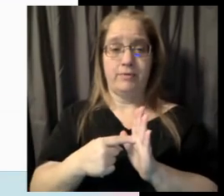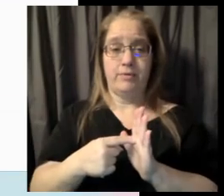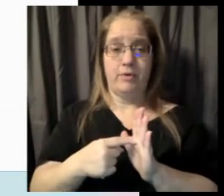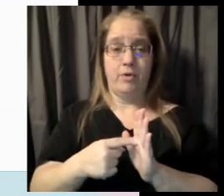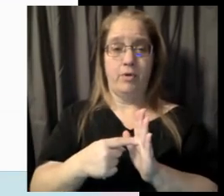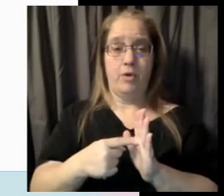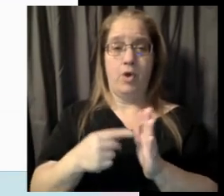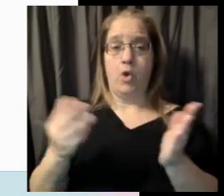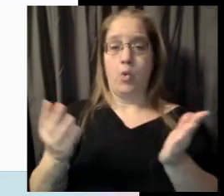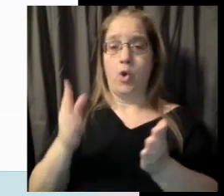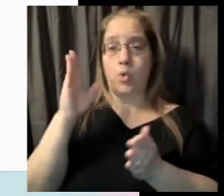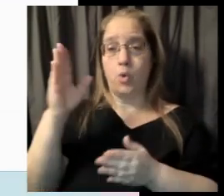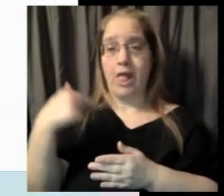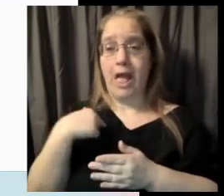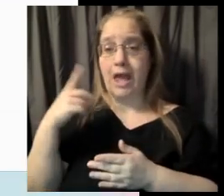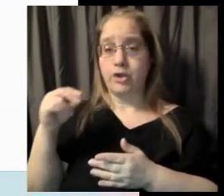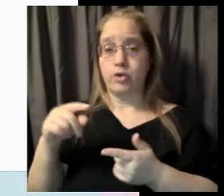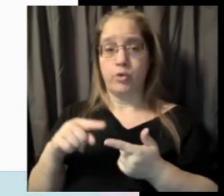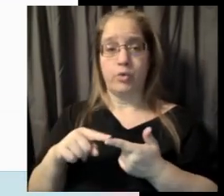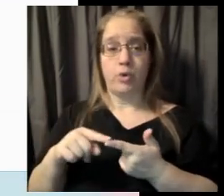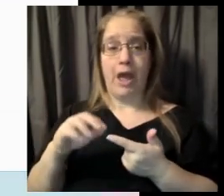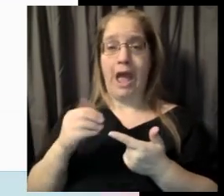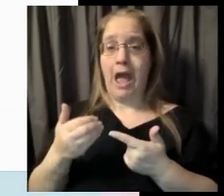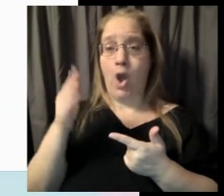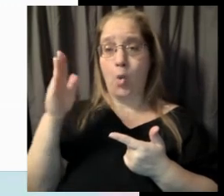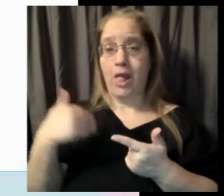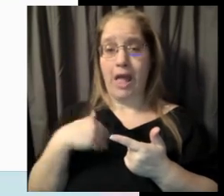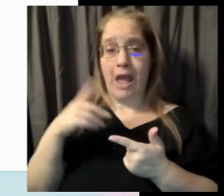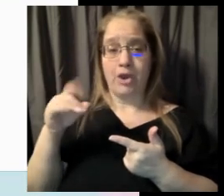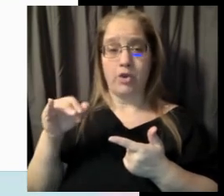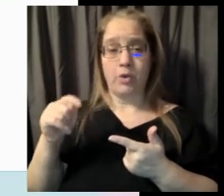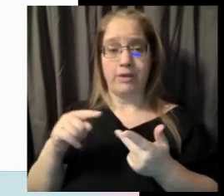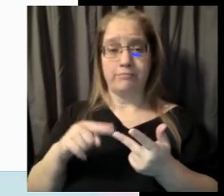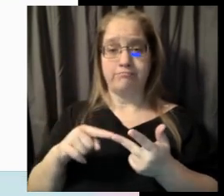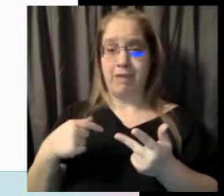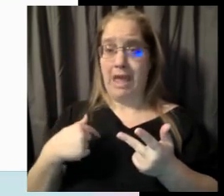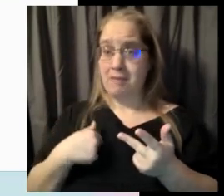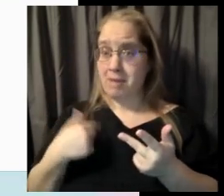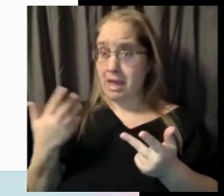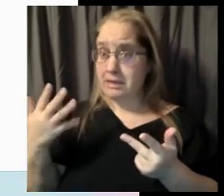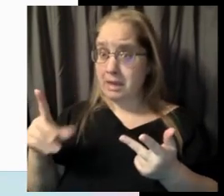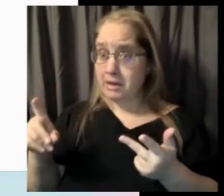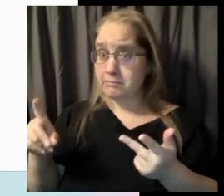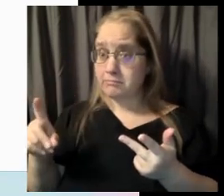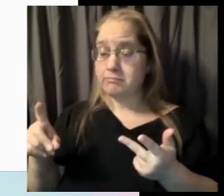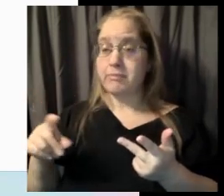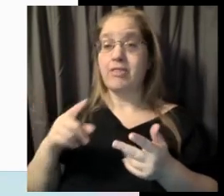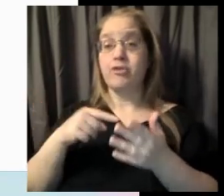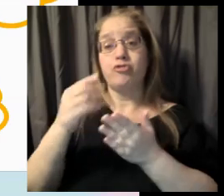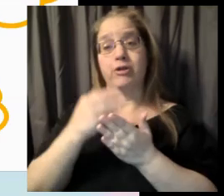do, how will I do it, and am I done? So checklist is a really good strategy in supporting